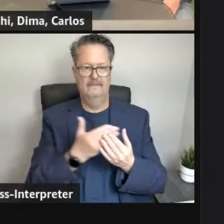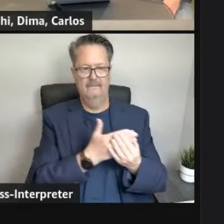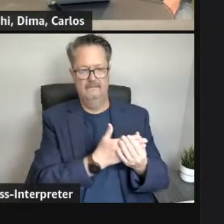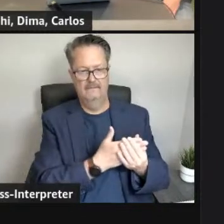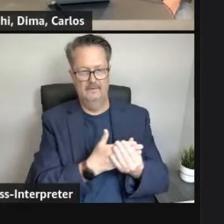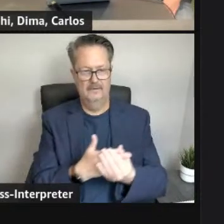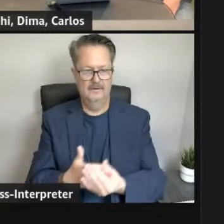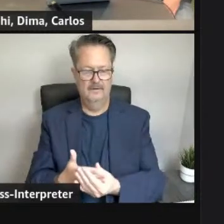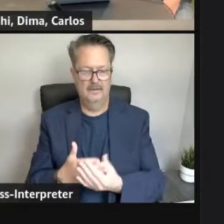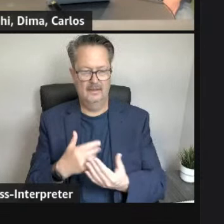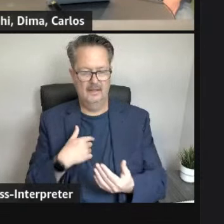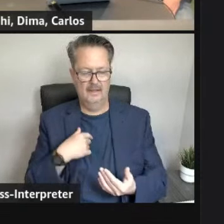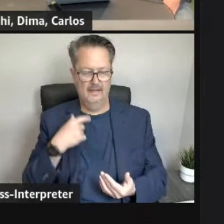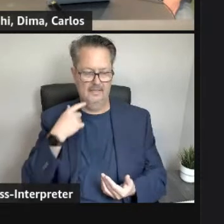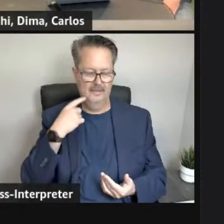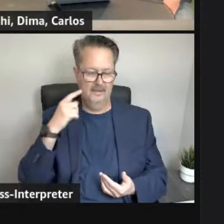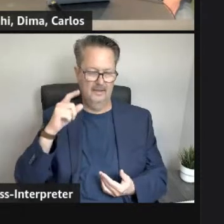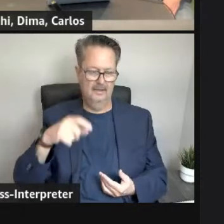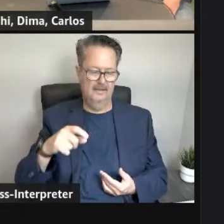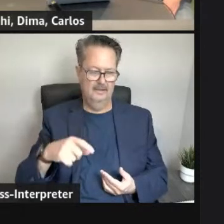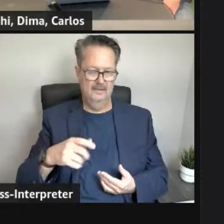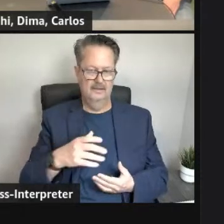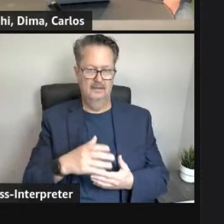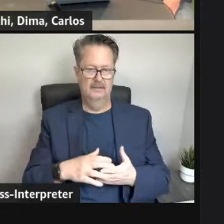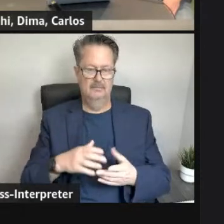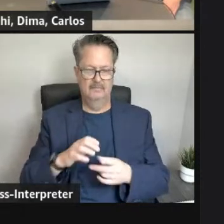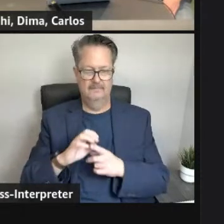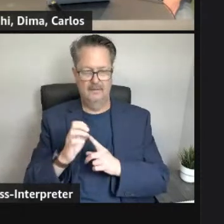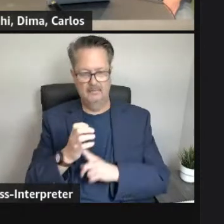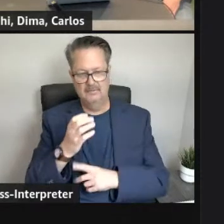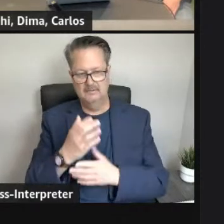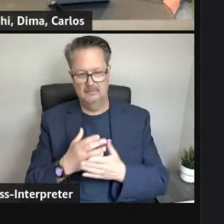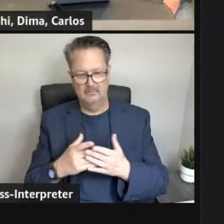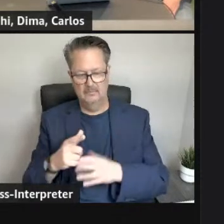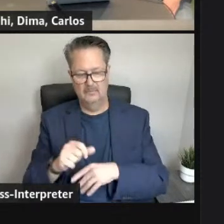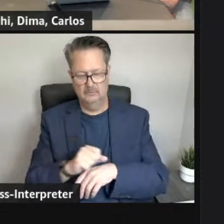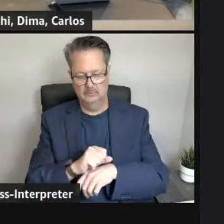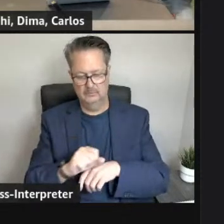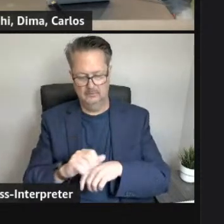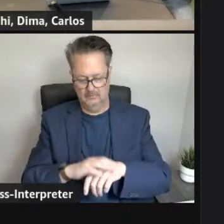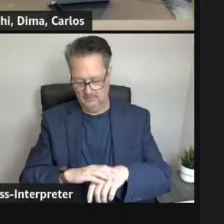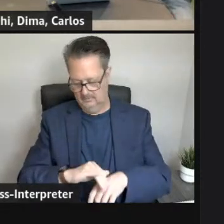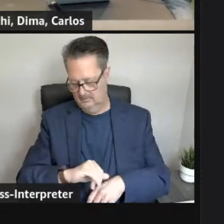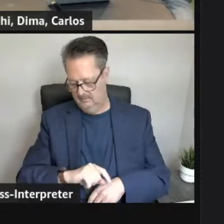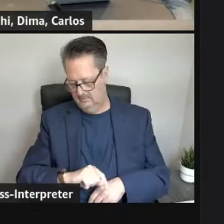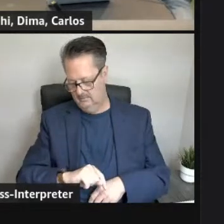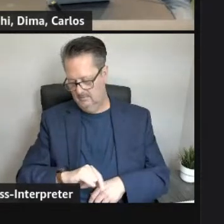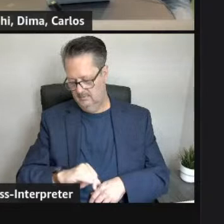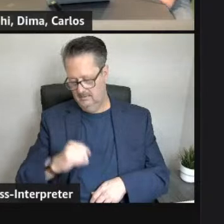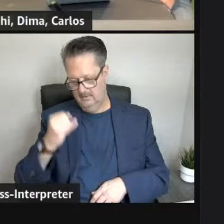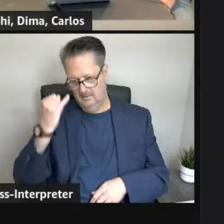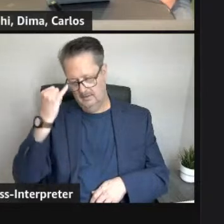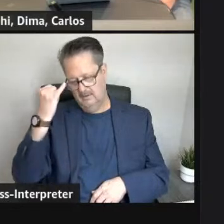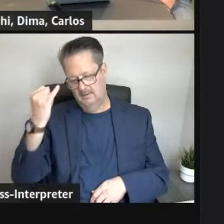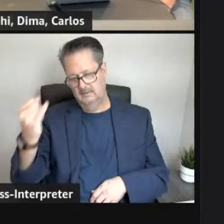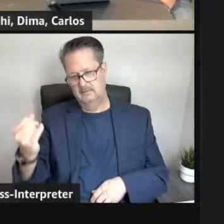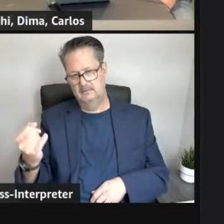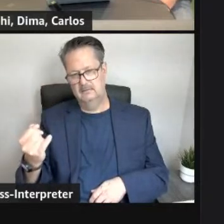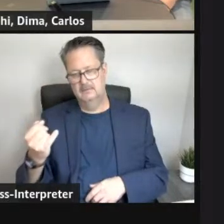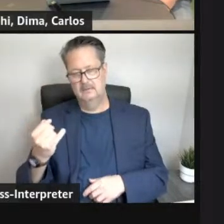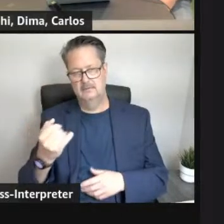will not do changes in parallel while someone is working on it, but the idea here is to copy this UI application